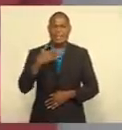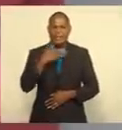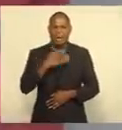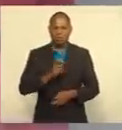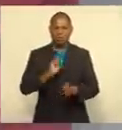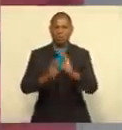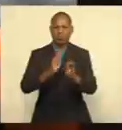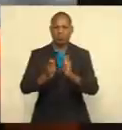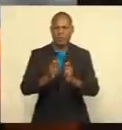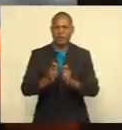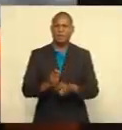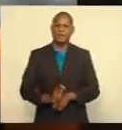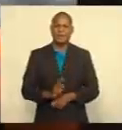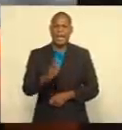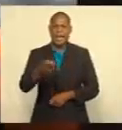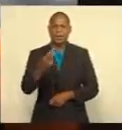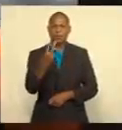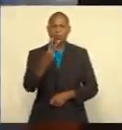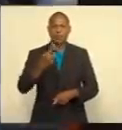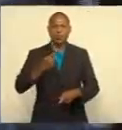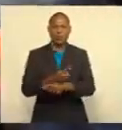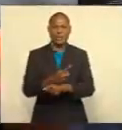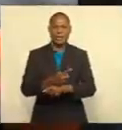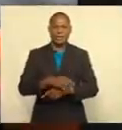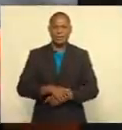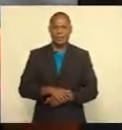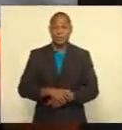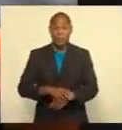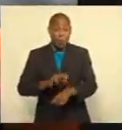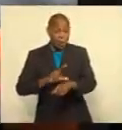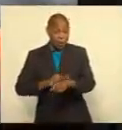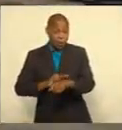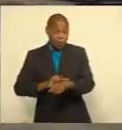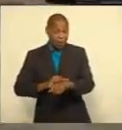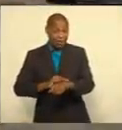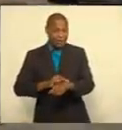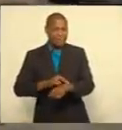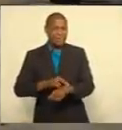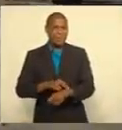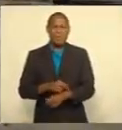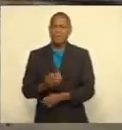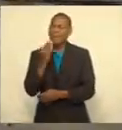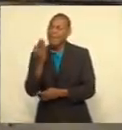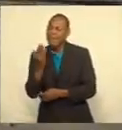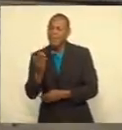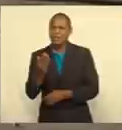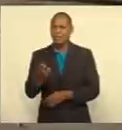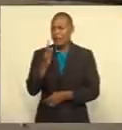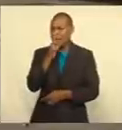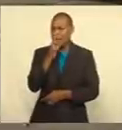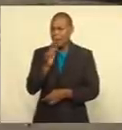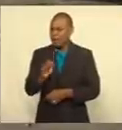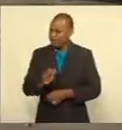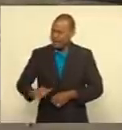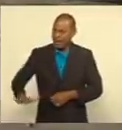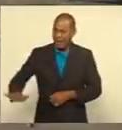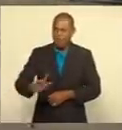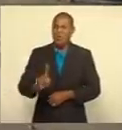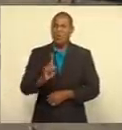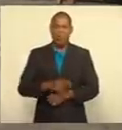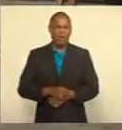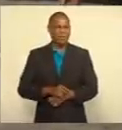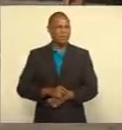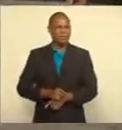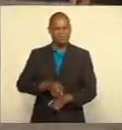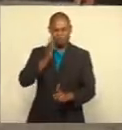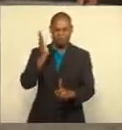the next 2 weeks at the minimum. Dr. Chemesa Tunrawu is urging people in these areas to provide accurate information if they are